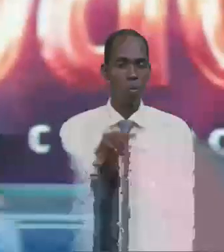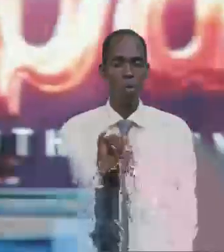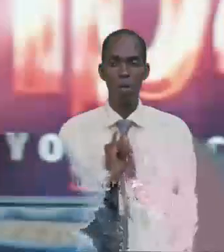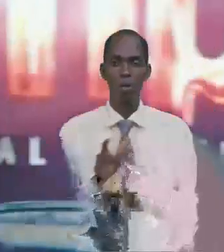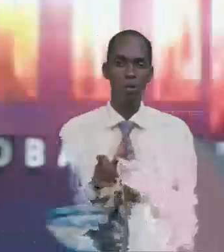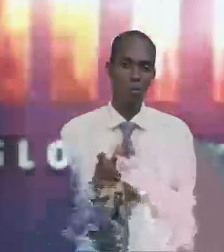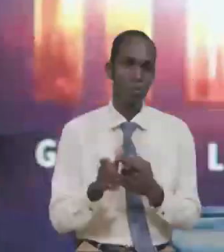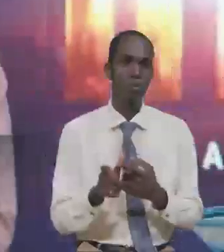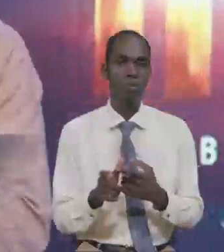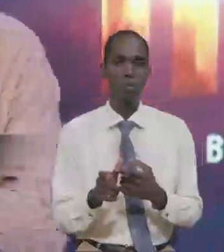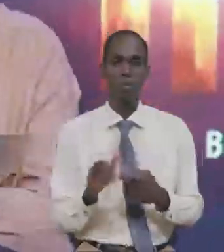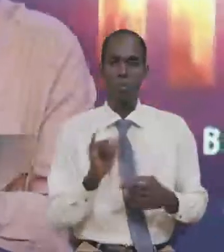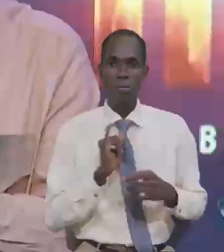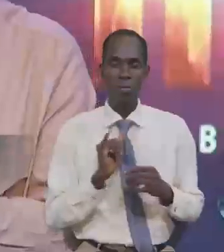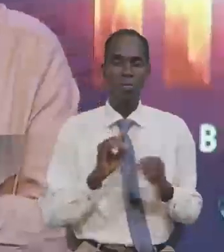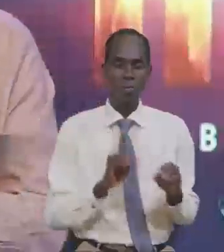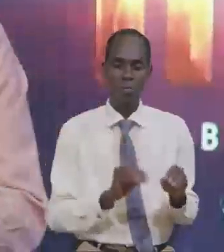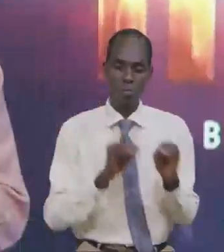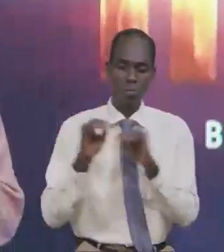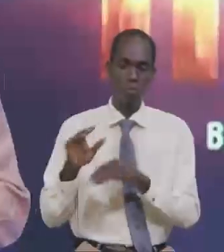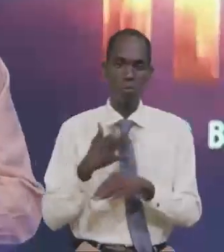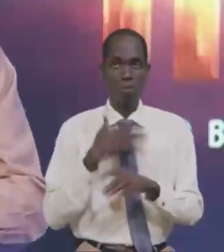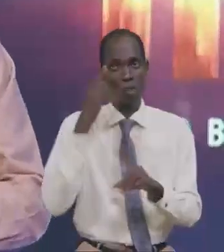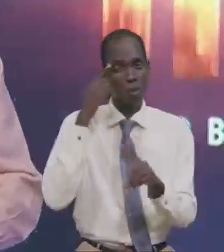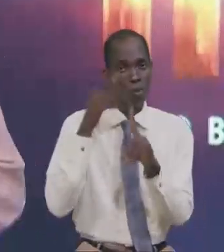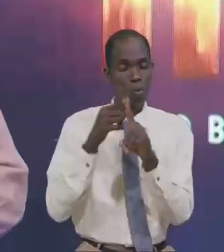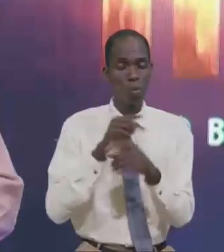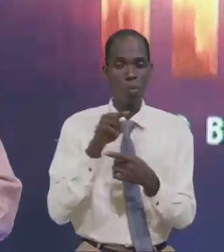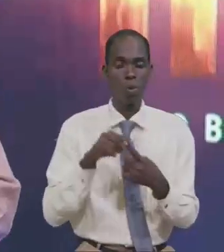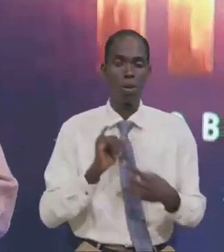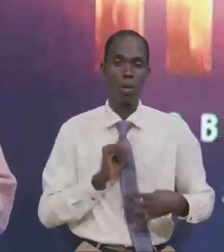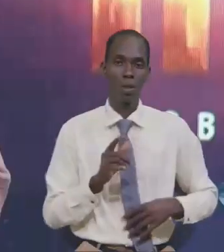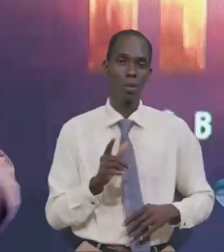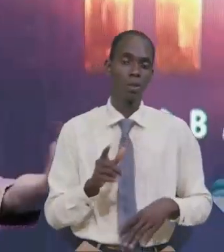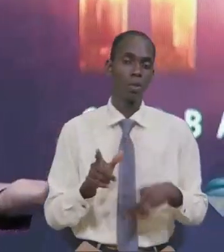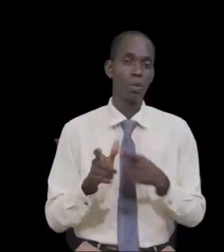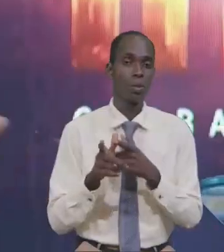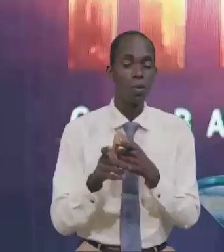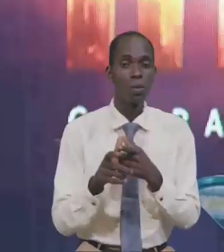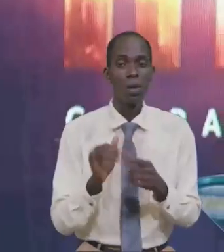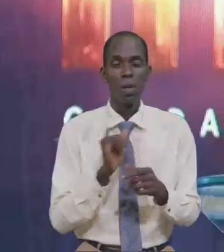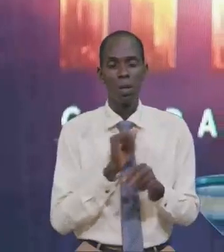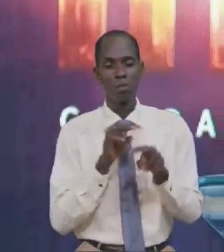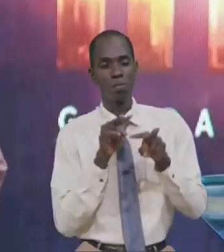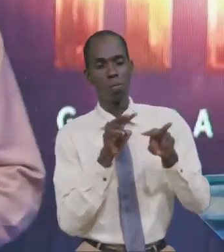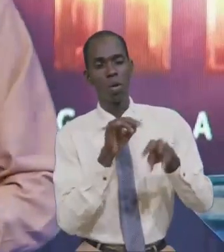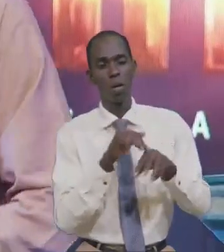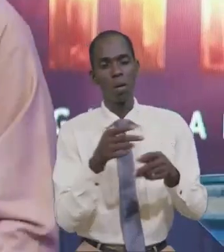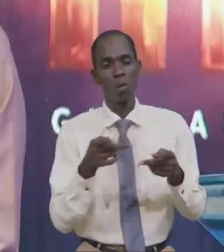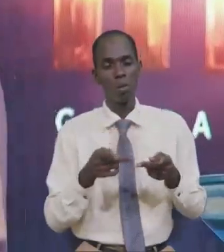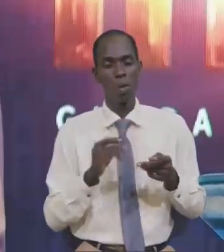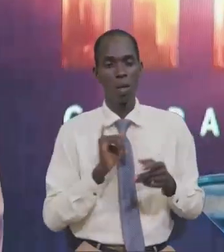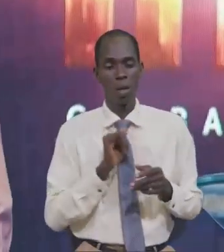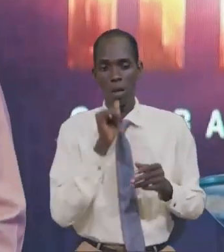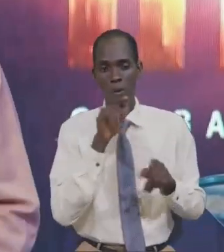I'm going. I do not allow discouragement or despair or whatever it is to